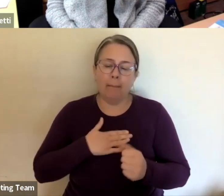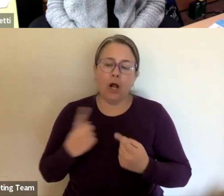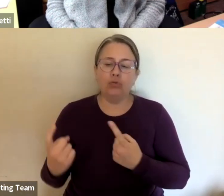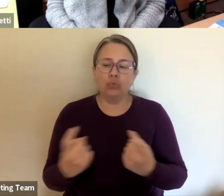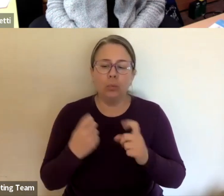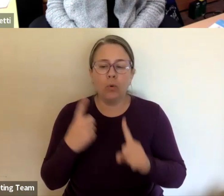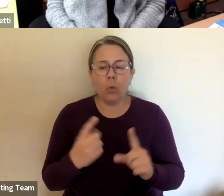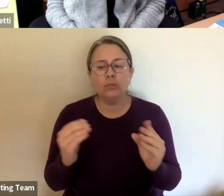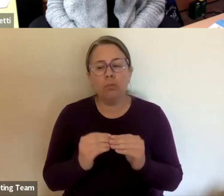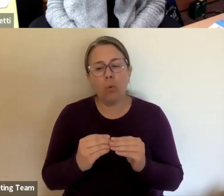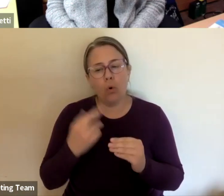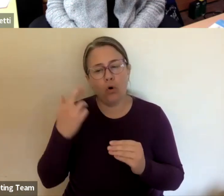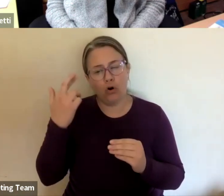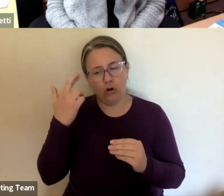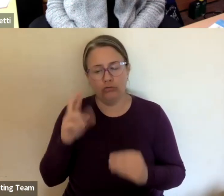how to better engage that